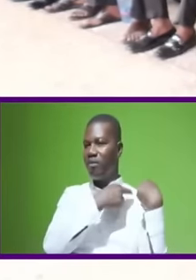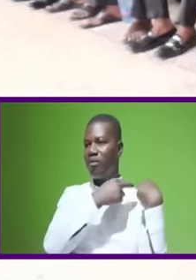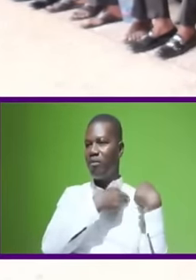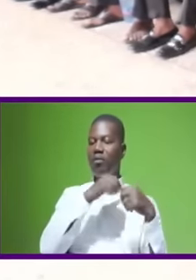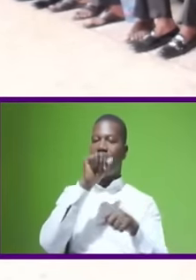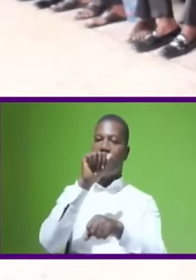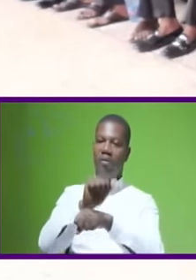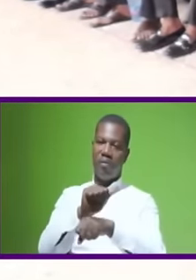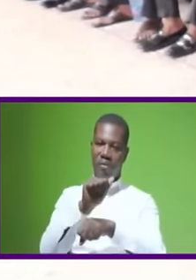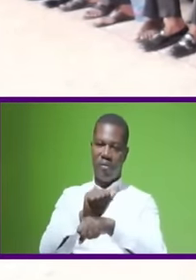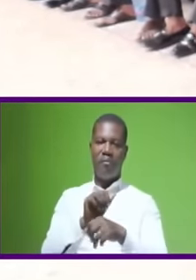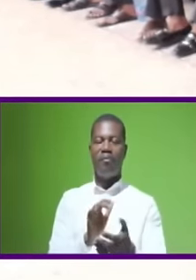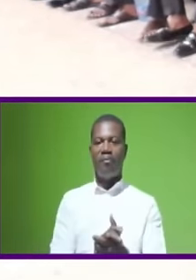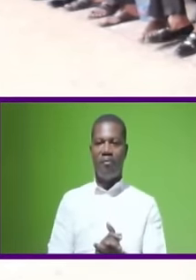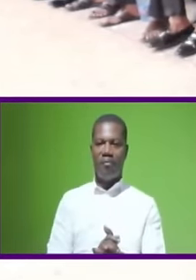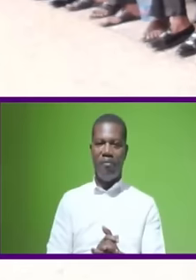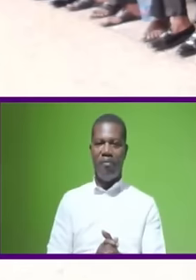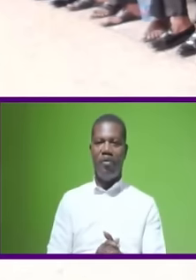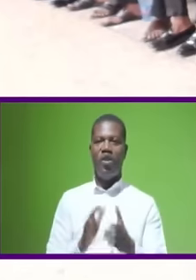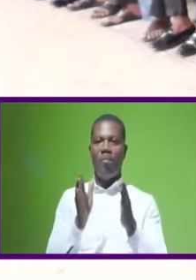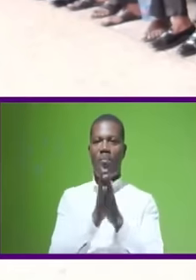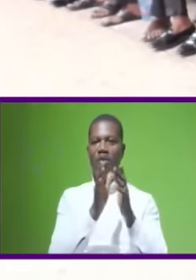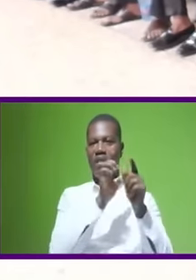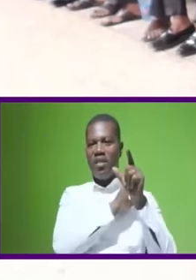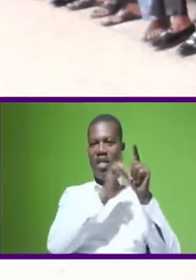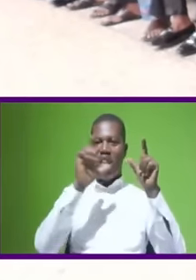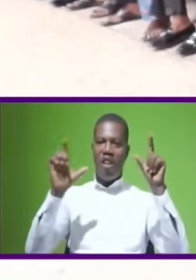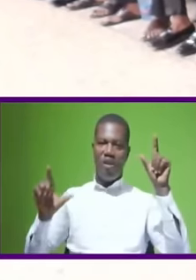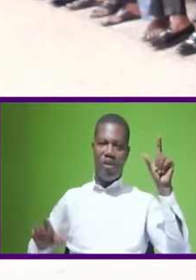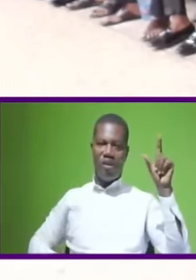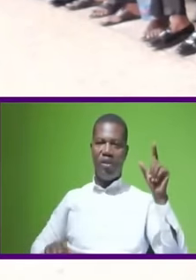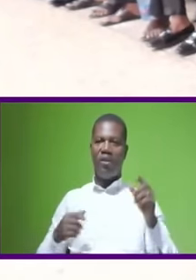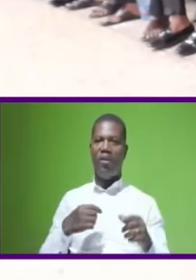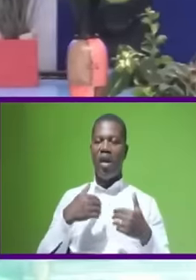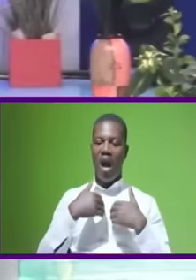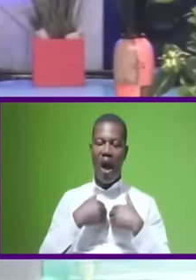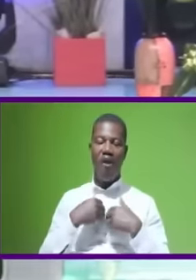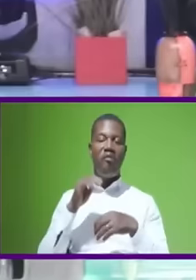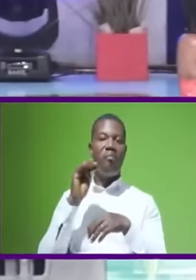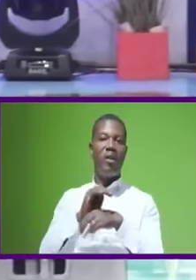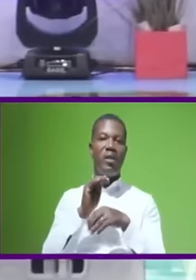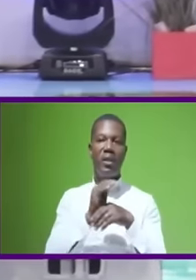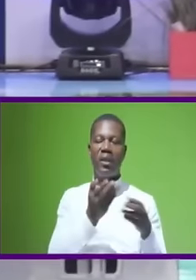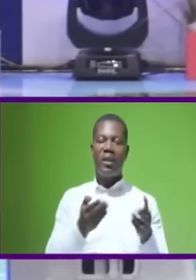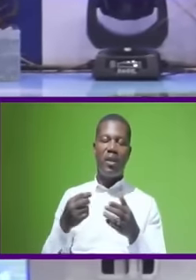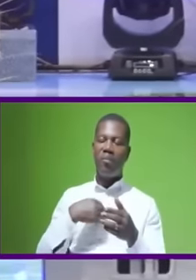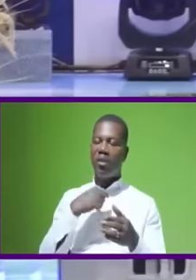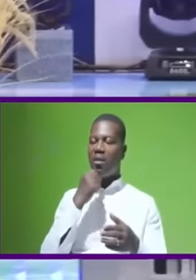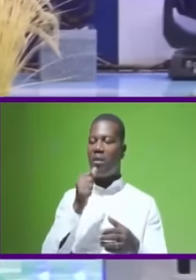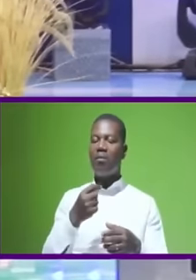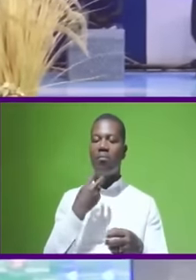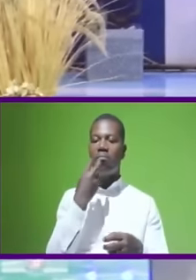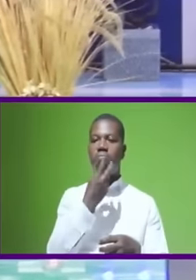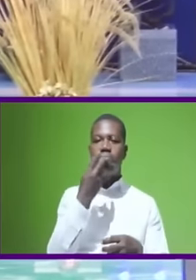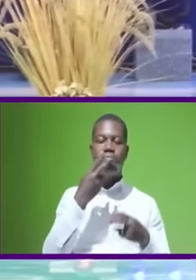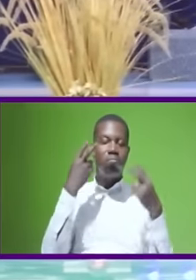mission. Praise the Lord. Hallelujah. Amen.